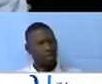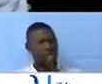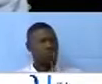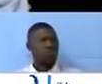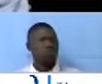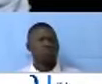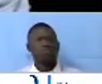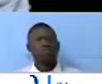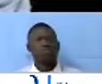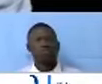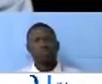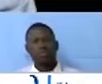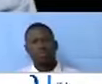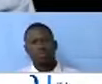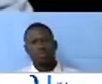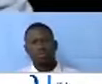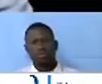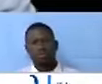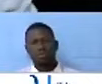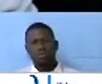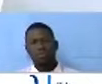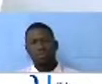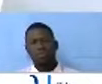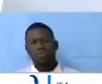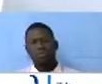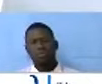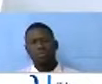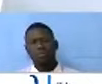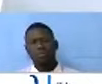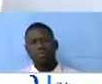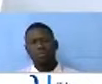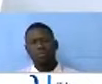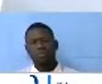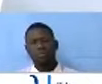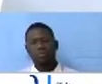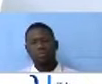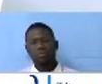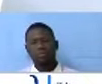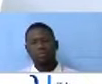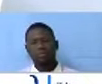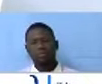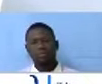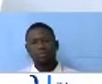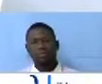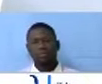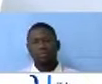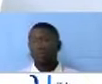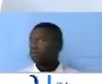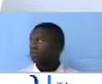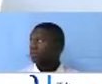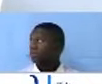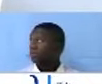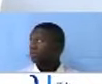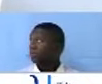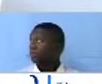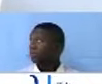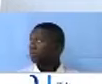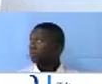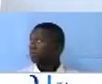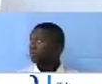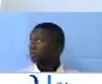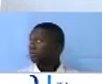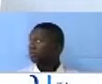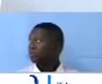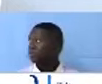rek ne dañ leen jàppandoor indi leen tegandoor leen métit bon lan moo war a tax be su fekkoon ne dañ uute ci wax sax ñu ne waa waaye